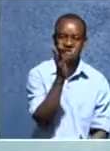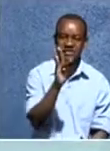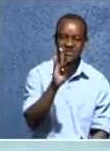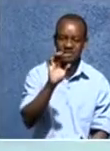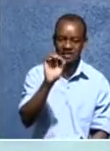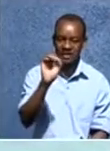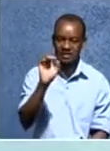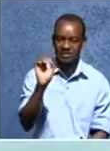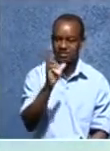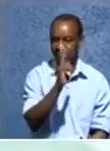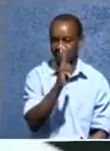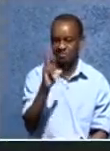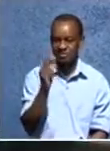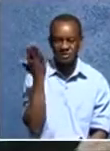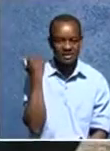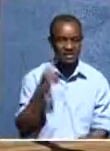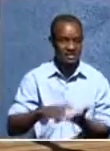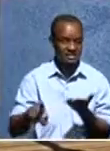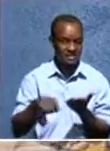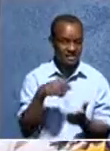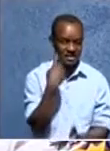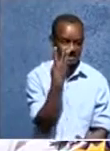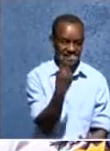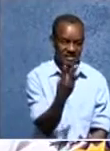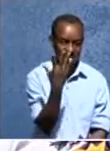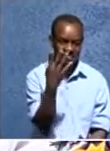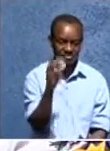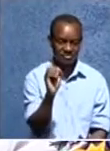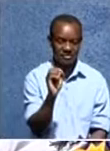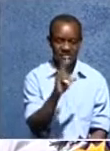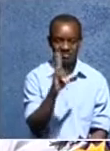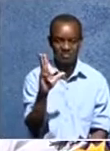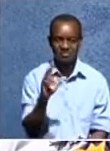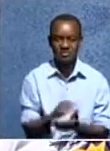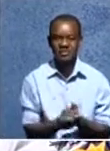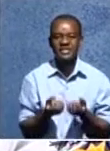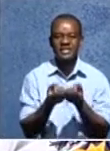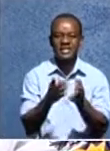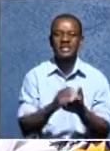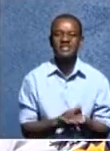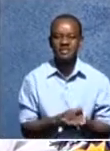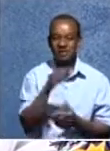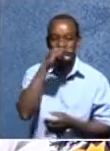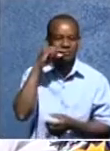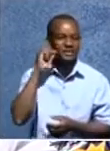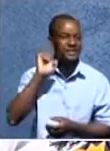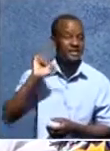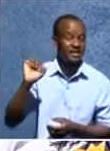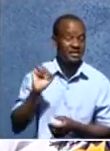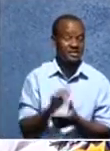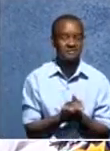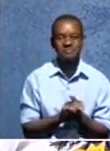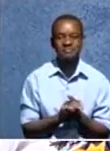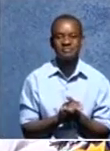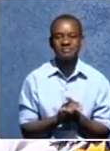By last week, 350 have registered, so we have already passed almost the halfway mark. Mark. But we are